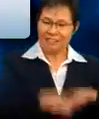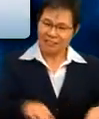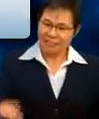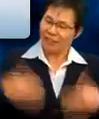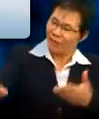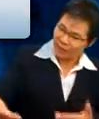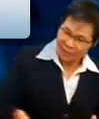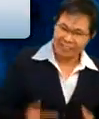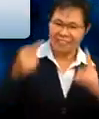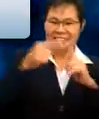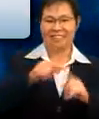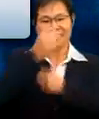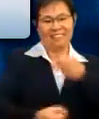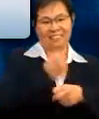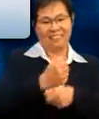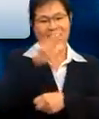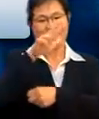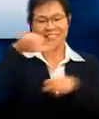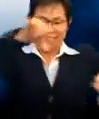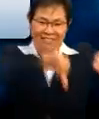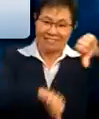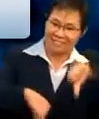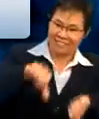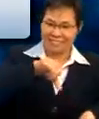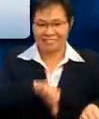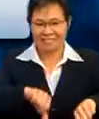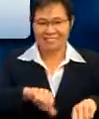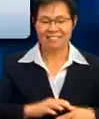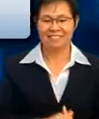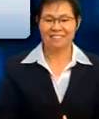Hello children, welcome to the Year 3 Science.